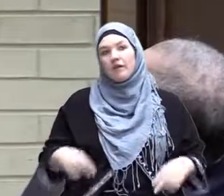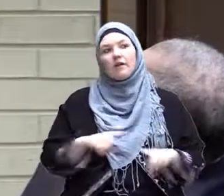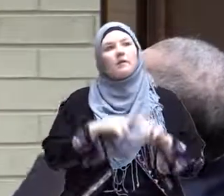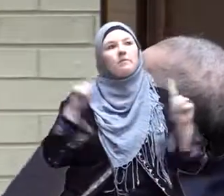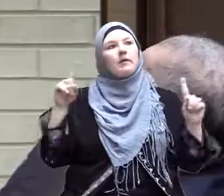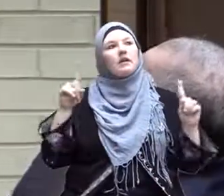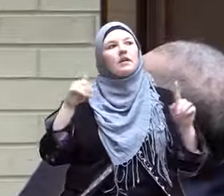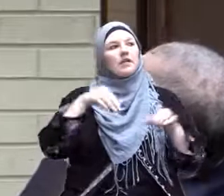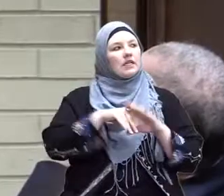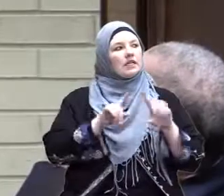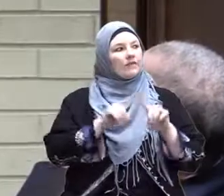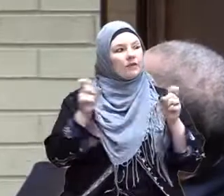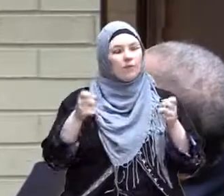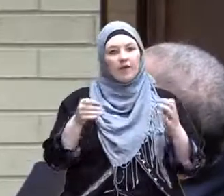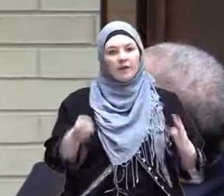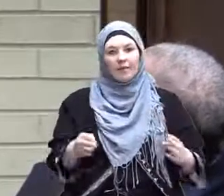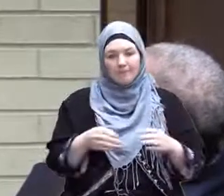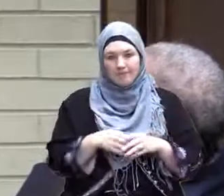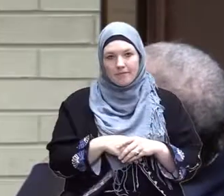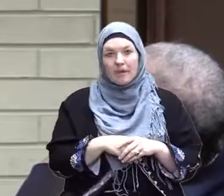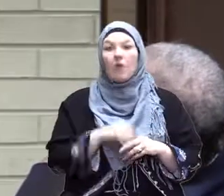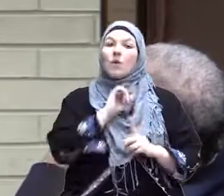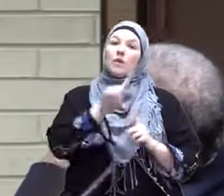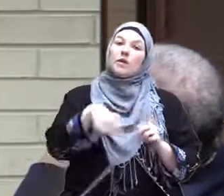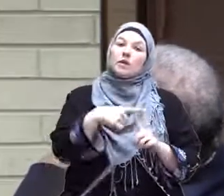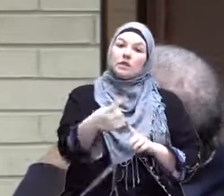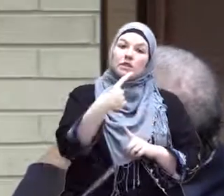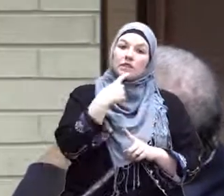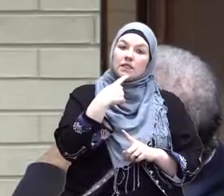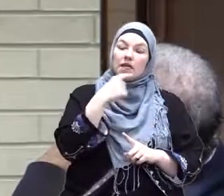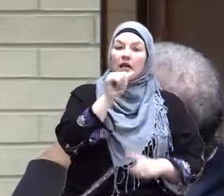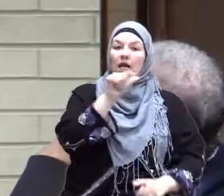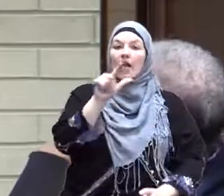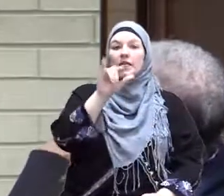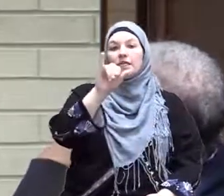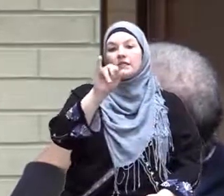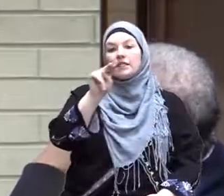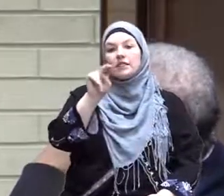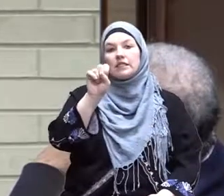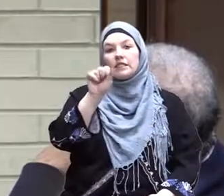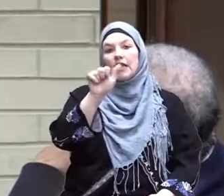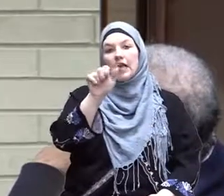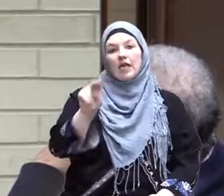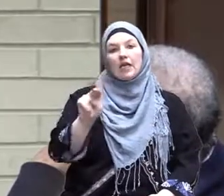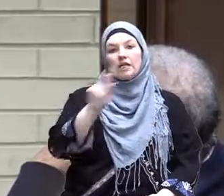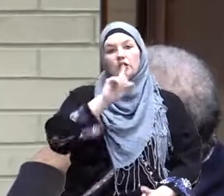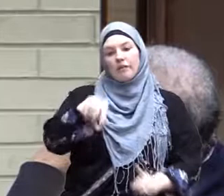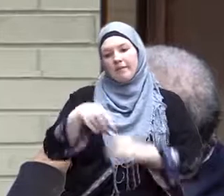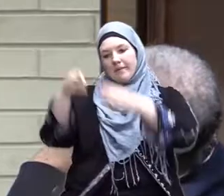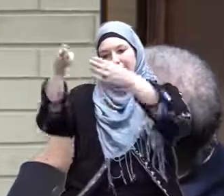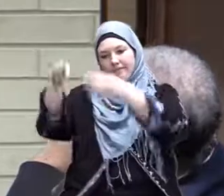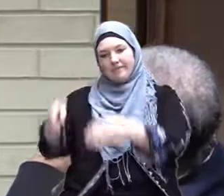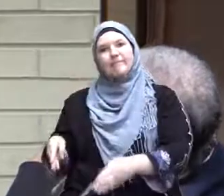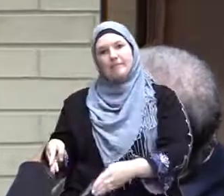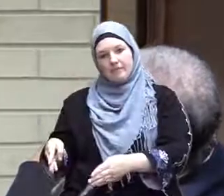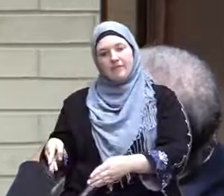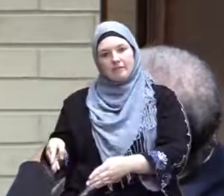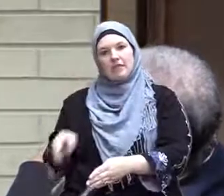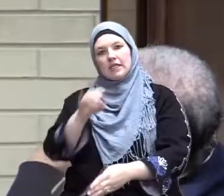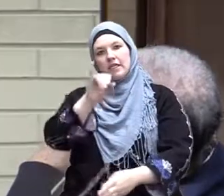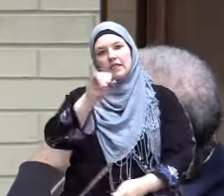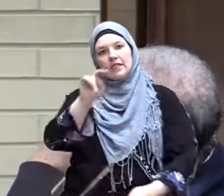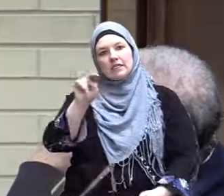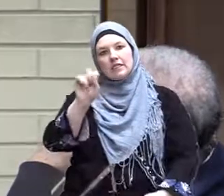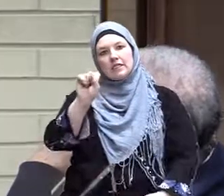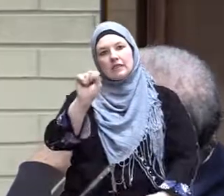in a different way. When you say al-insan, you are talking about the individual. When you talk about